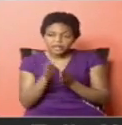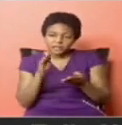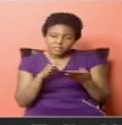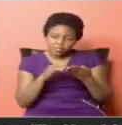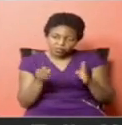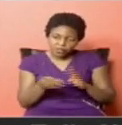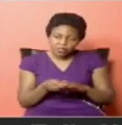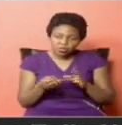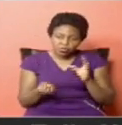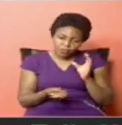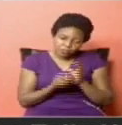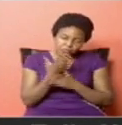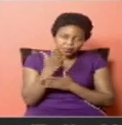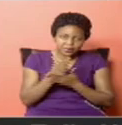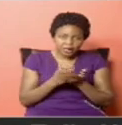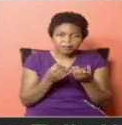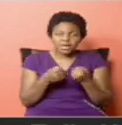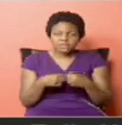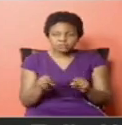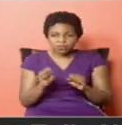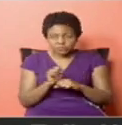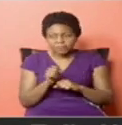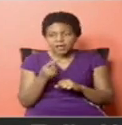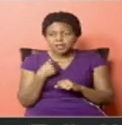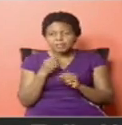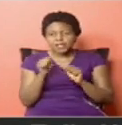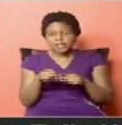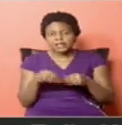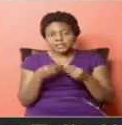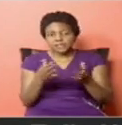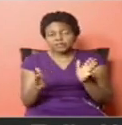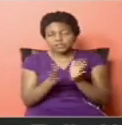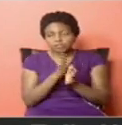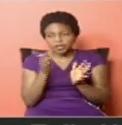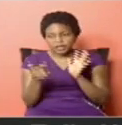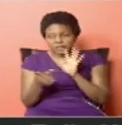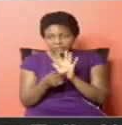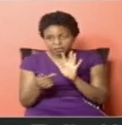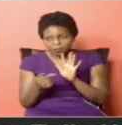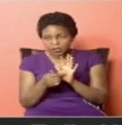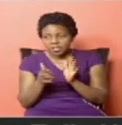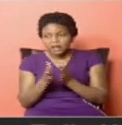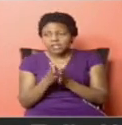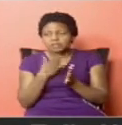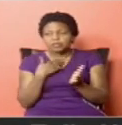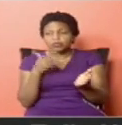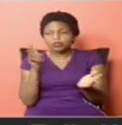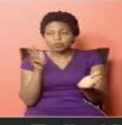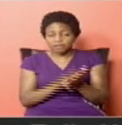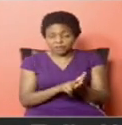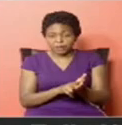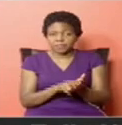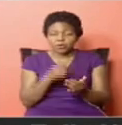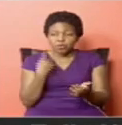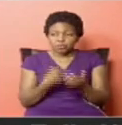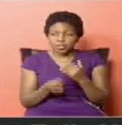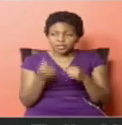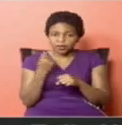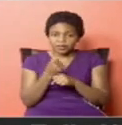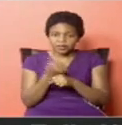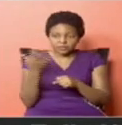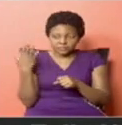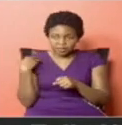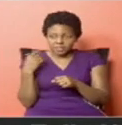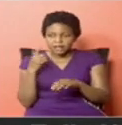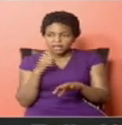to initiate some actions. I will give you a quick example, and indeed to confirm what our sisters just said here. When we were